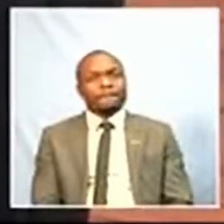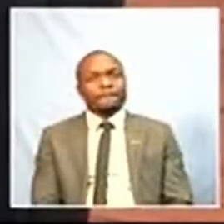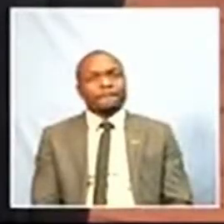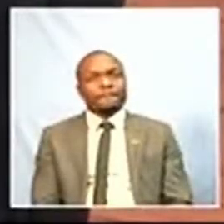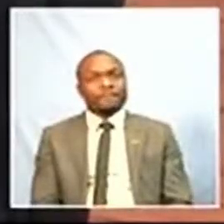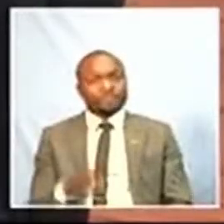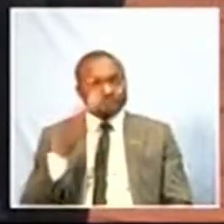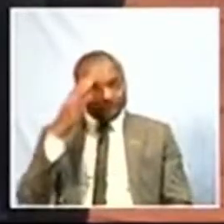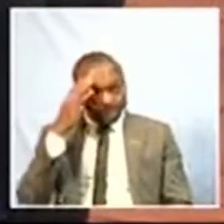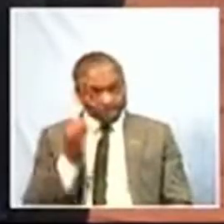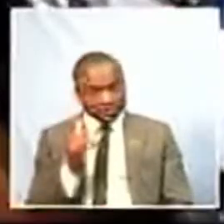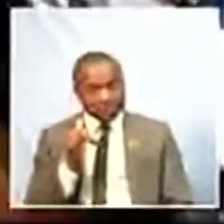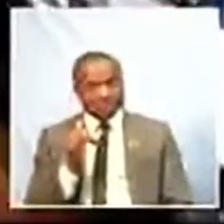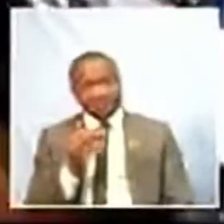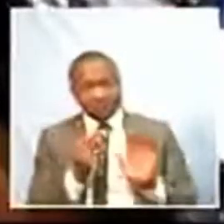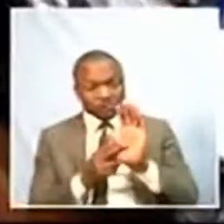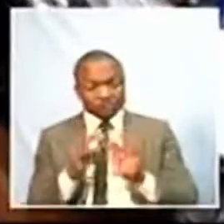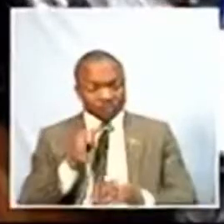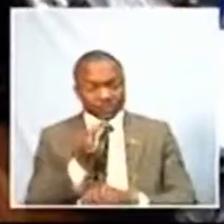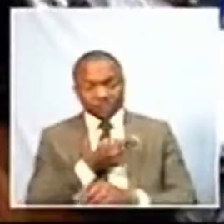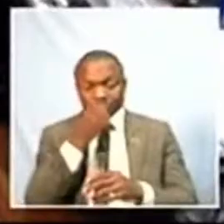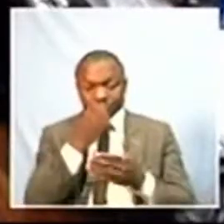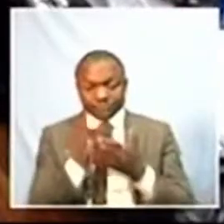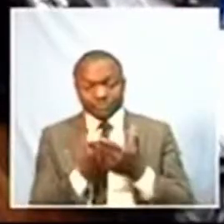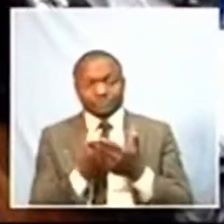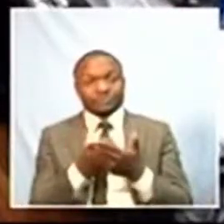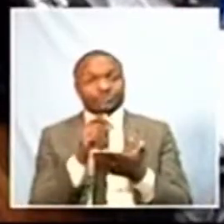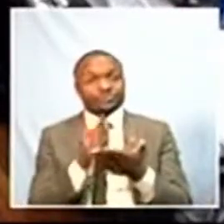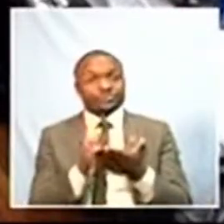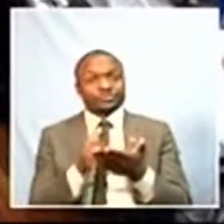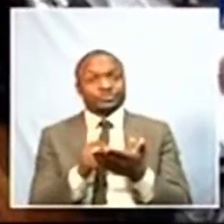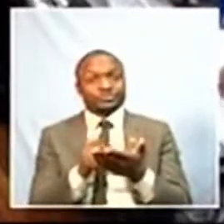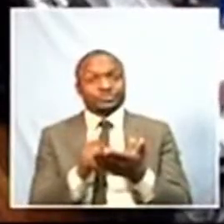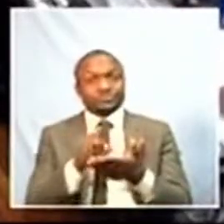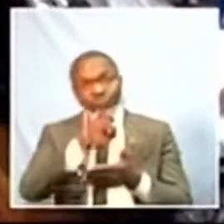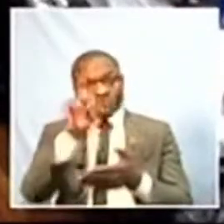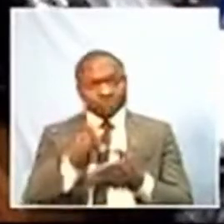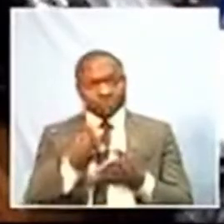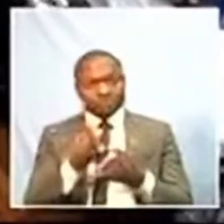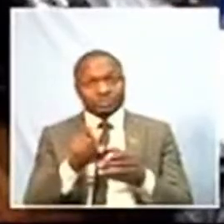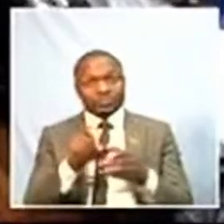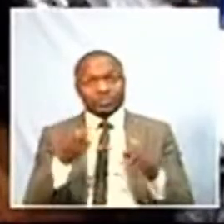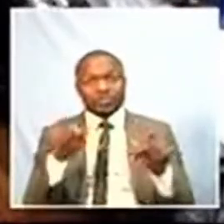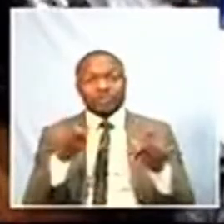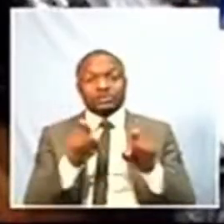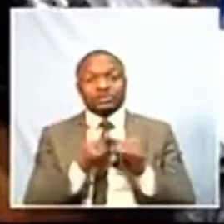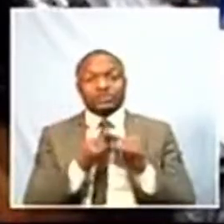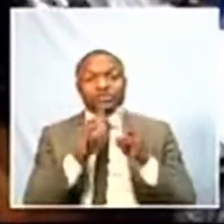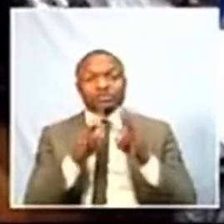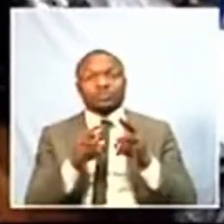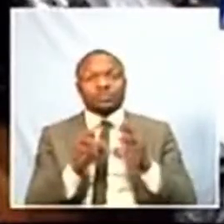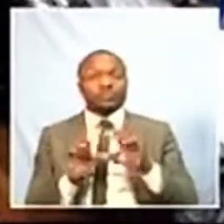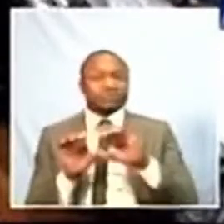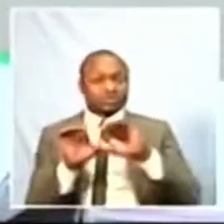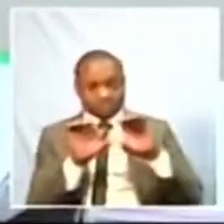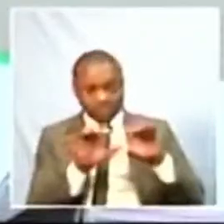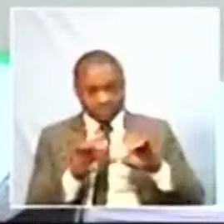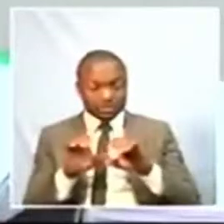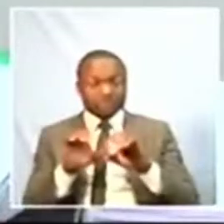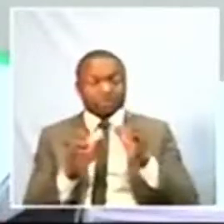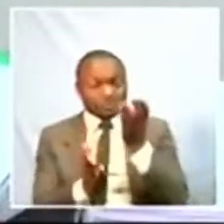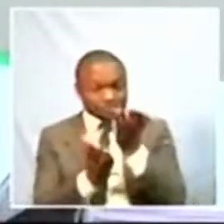Why didn't you direct us to that evidence on your question, the way you've been doing? Appendix 22.